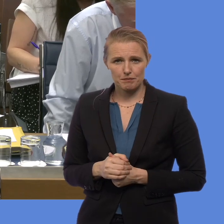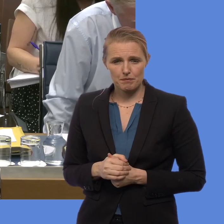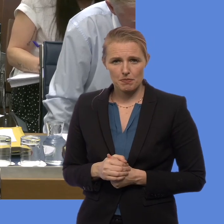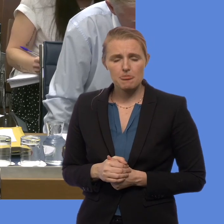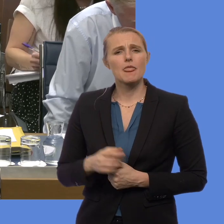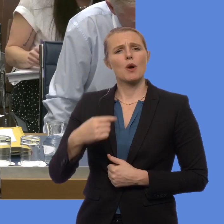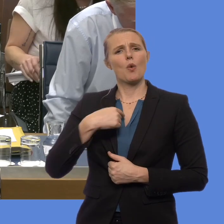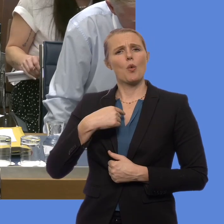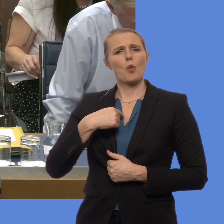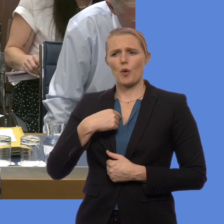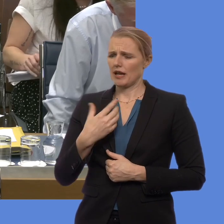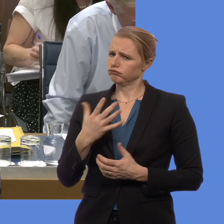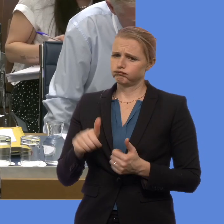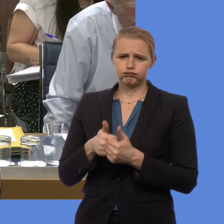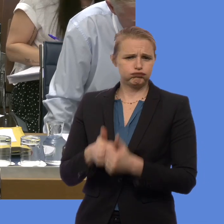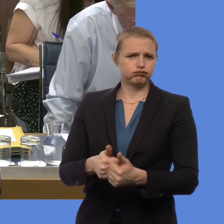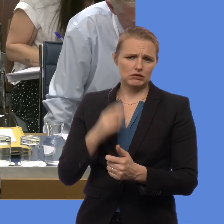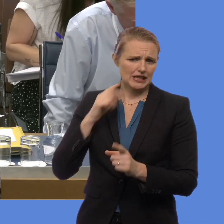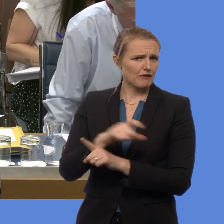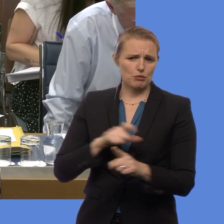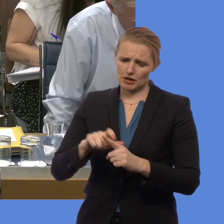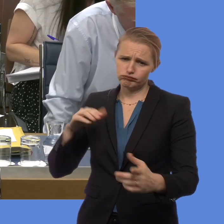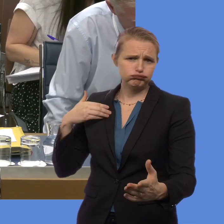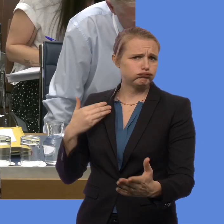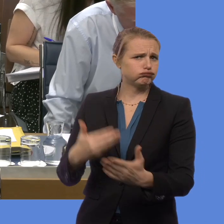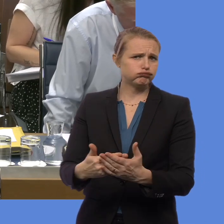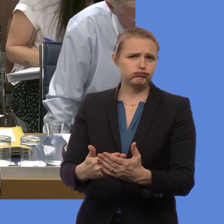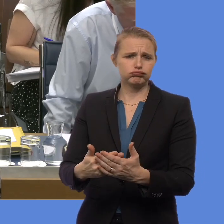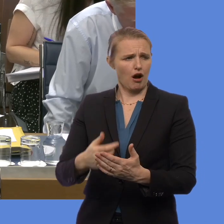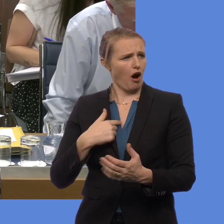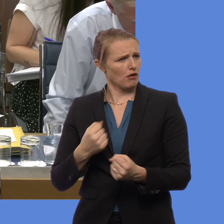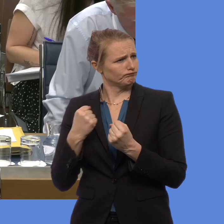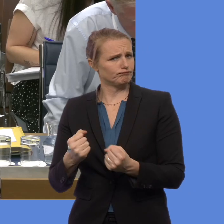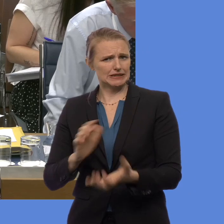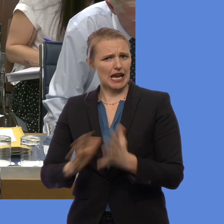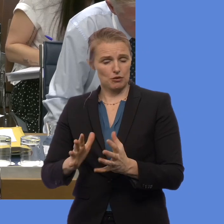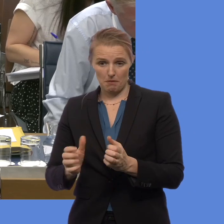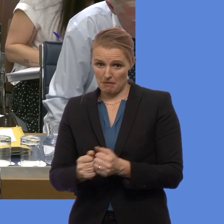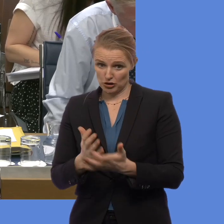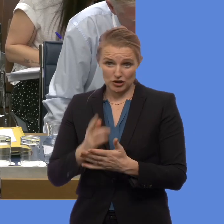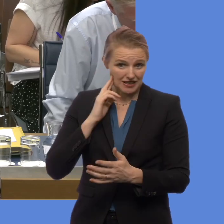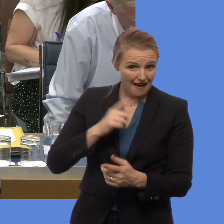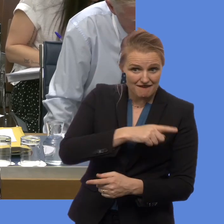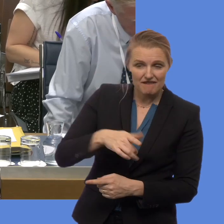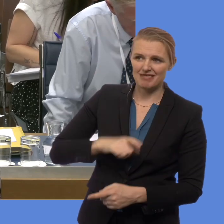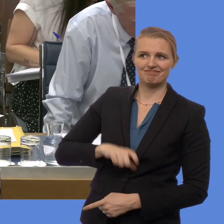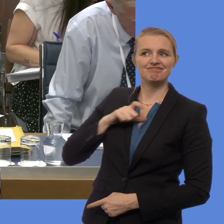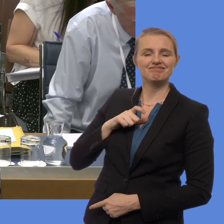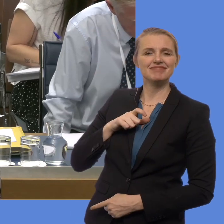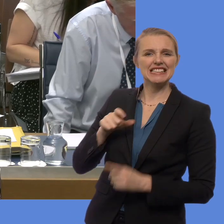its long-standing support for the deaf community and sector, has ensured it has the confidence of the deaf community in this lead policy role.